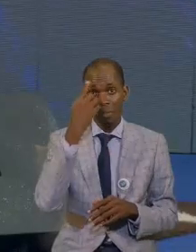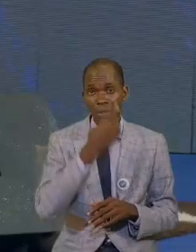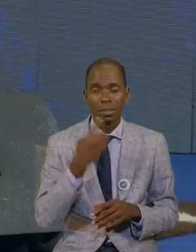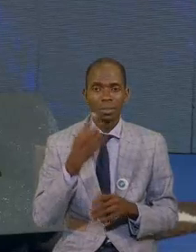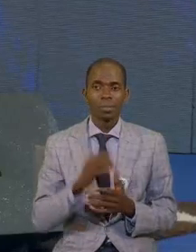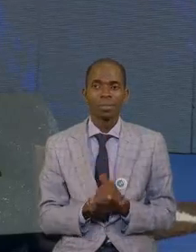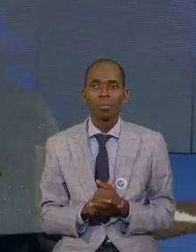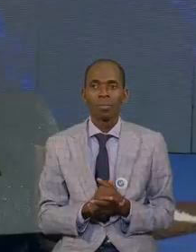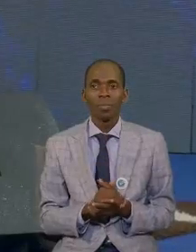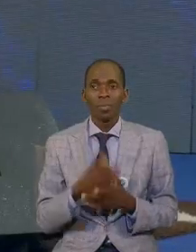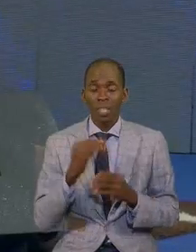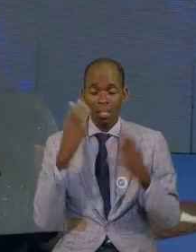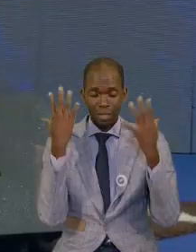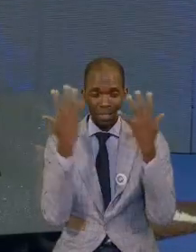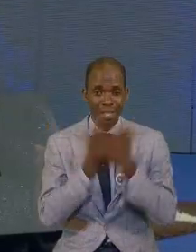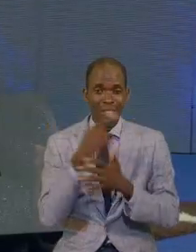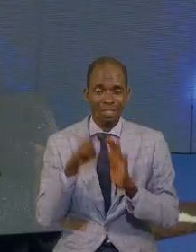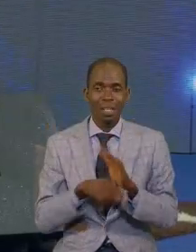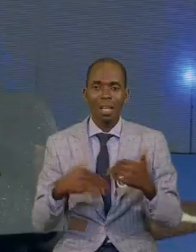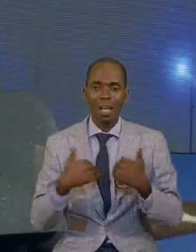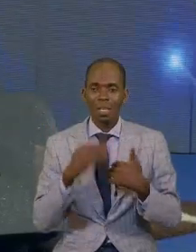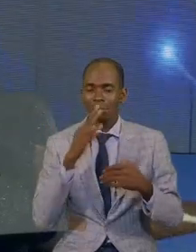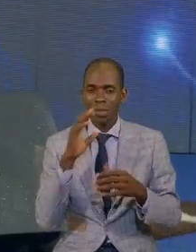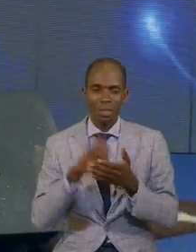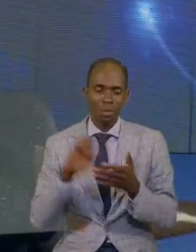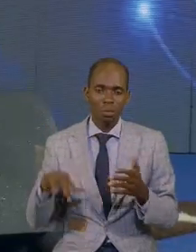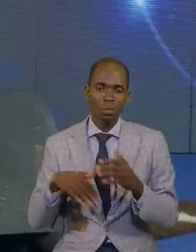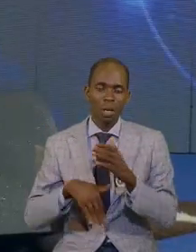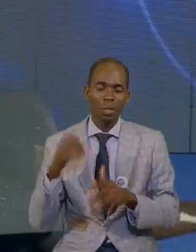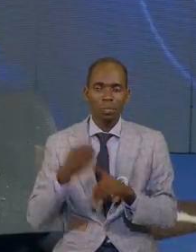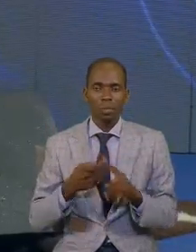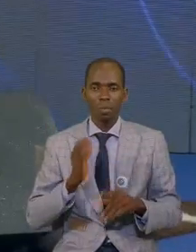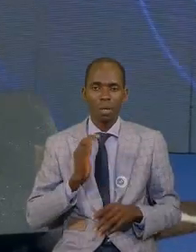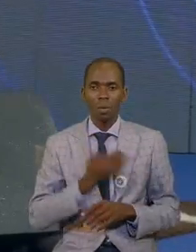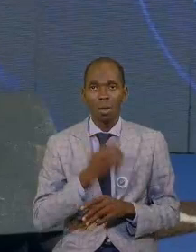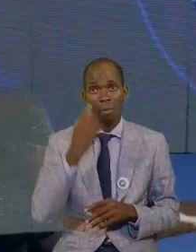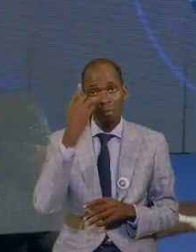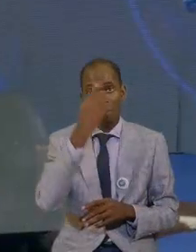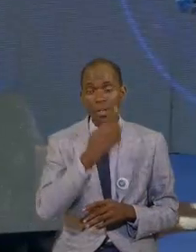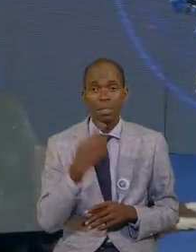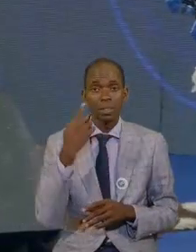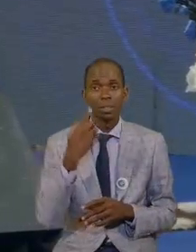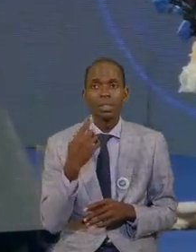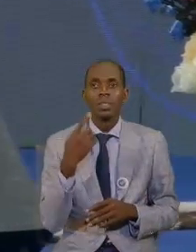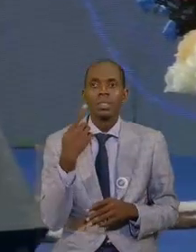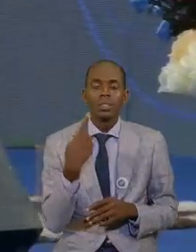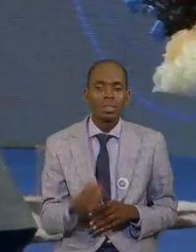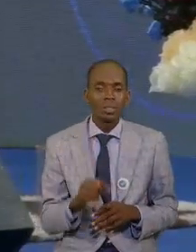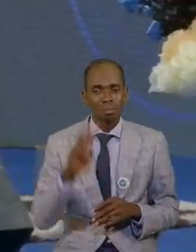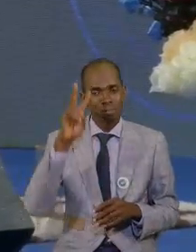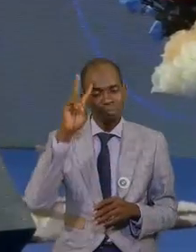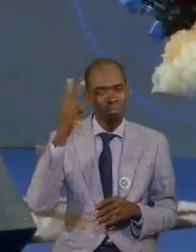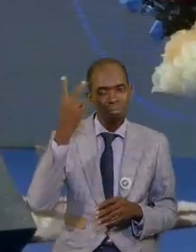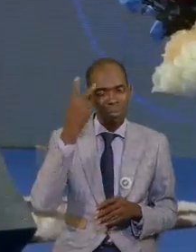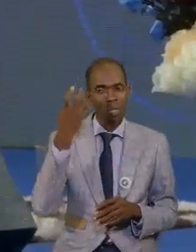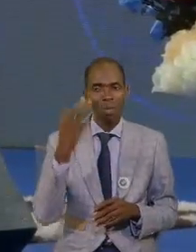The darkness has been taken away from our face. The misinterpretation of the word